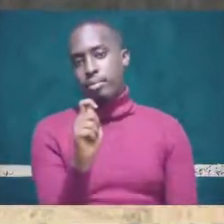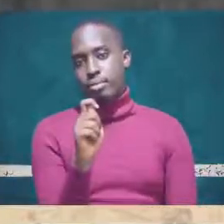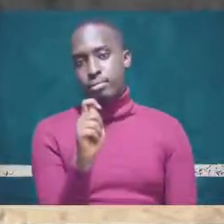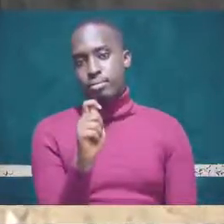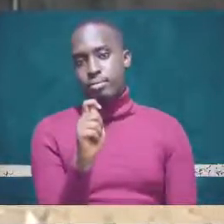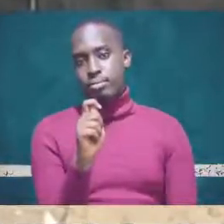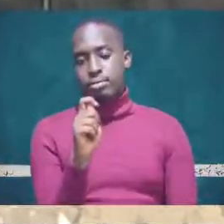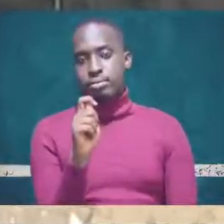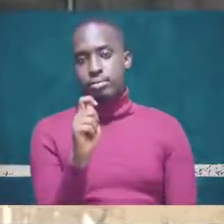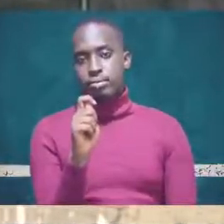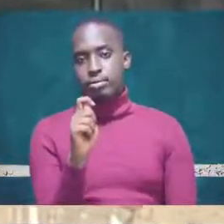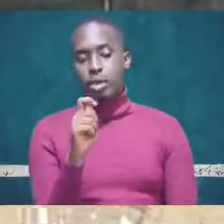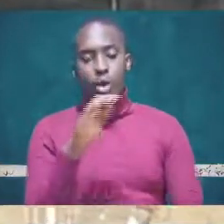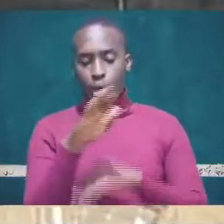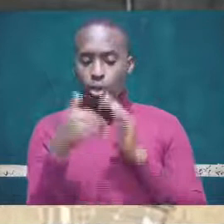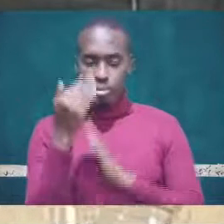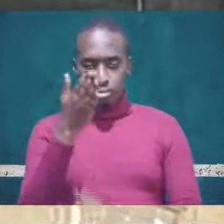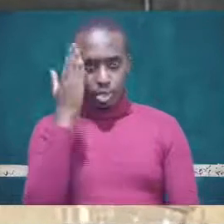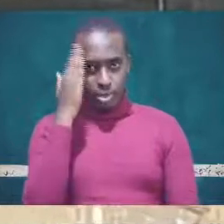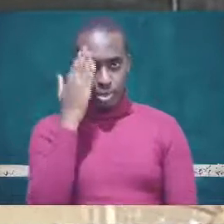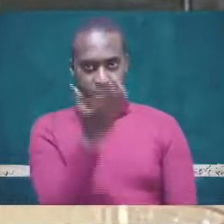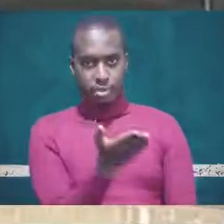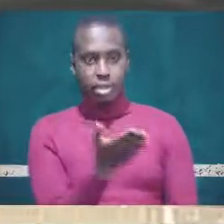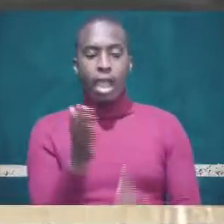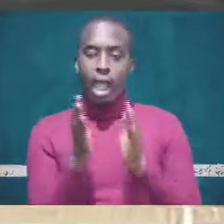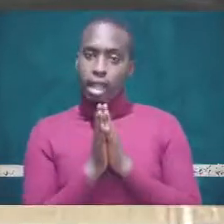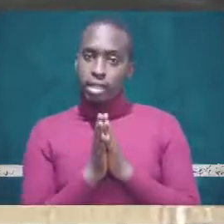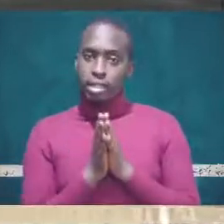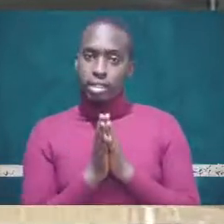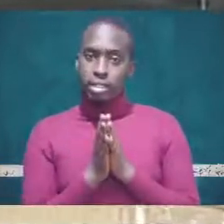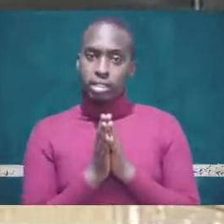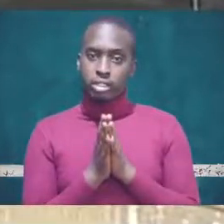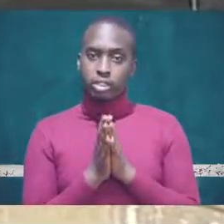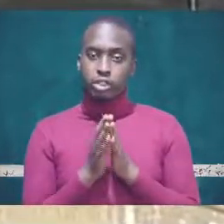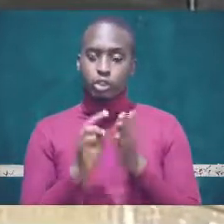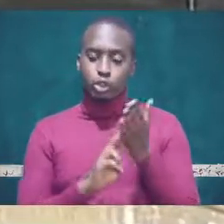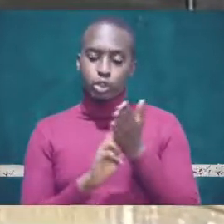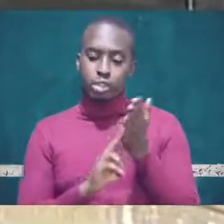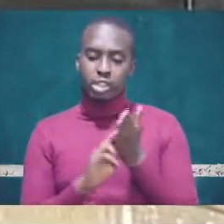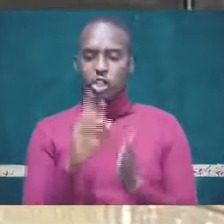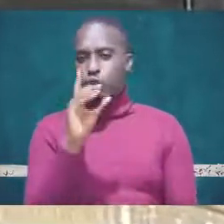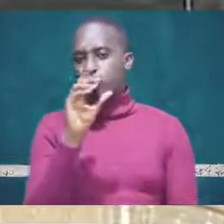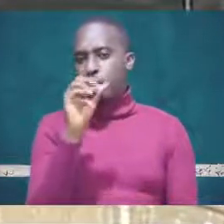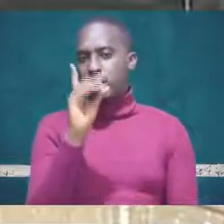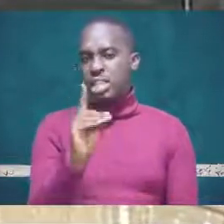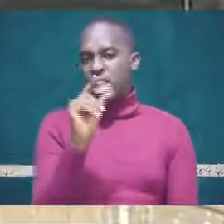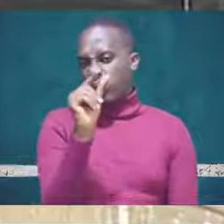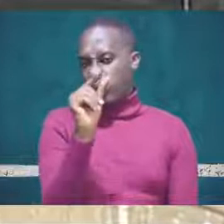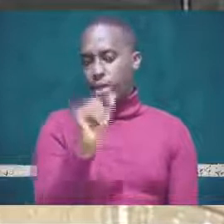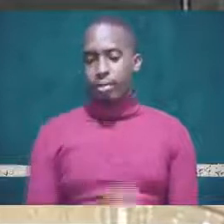time. Most of you know that formula. And some of you also use small d. No problem.